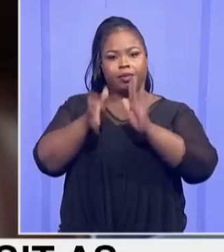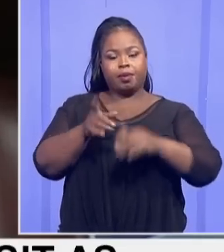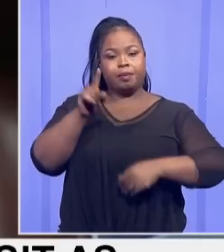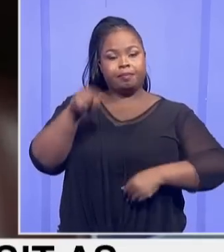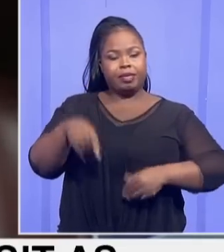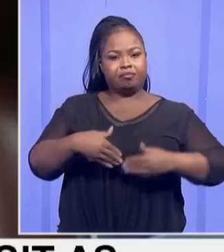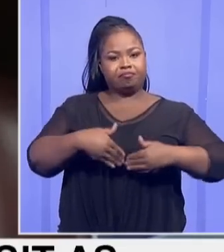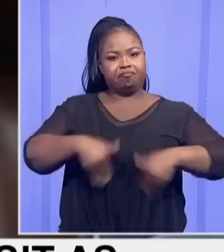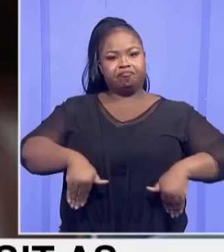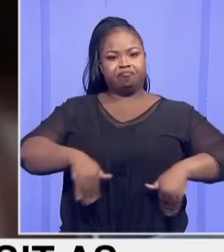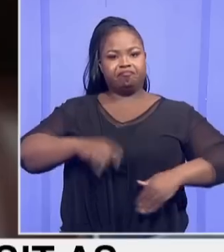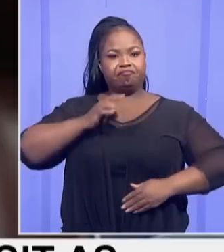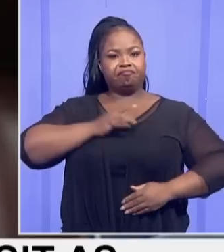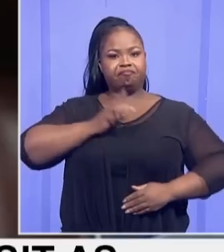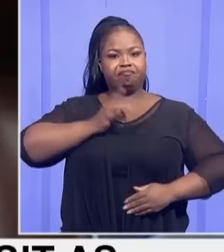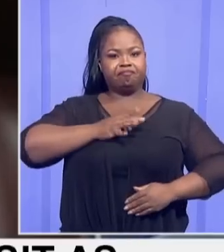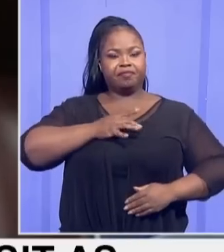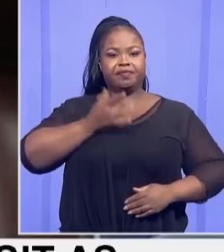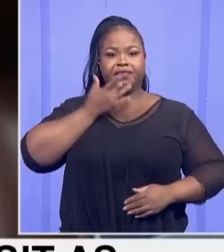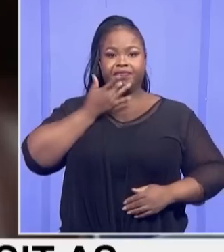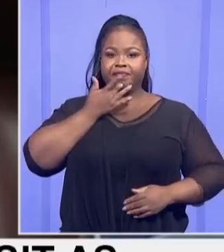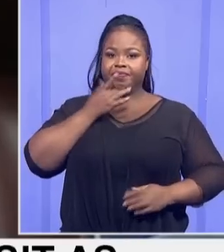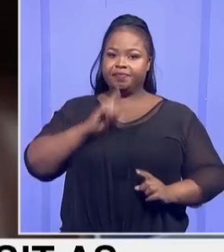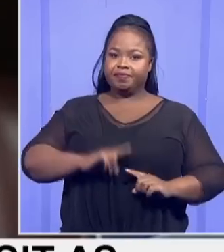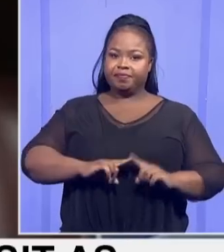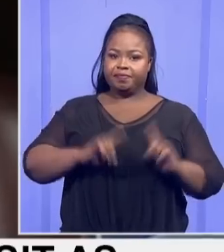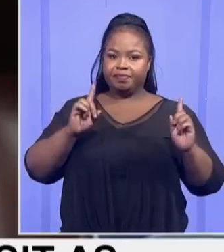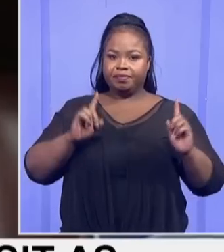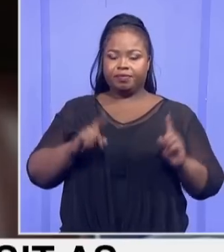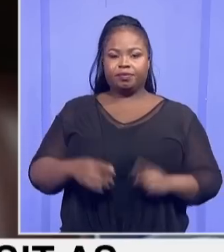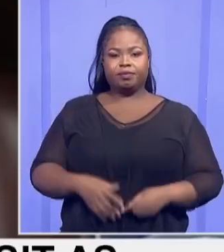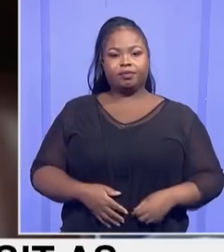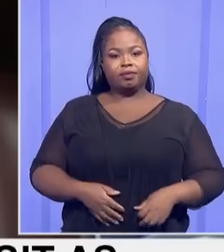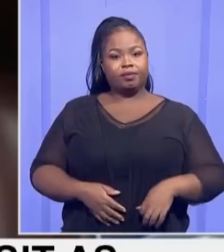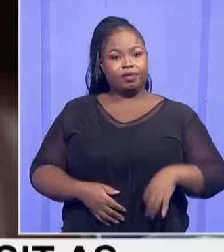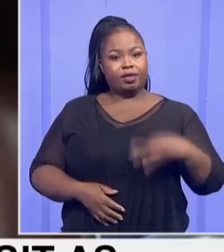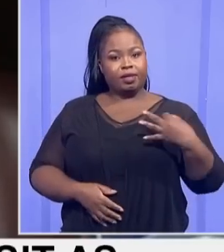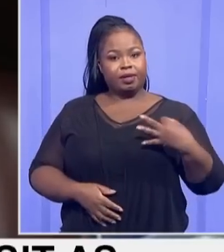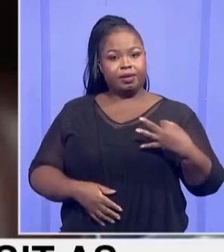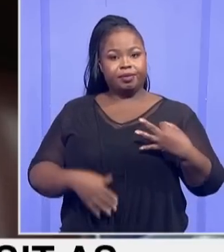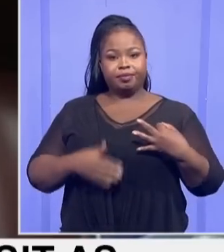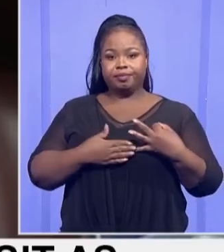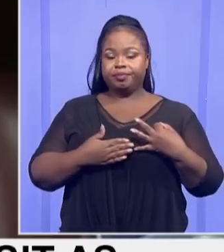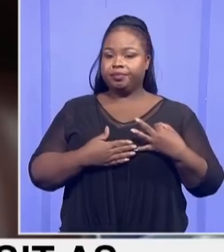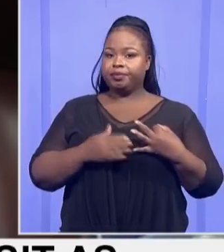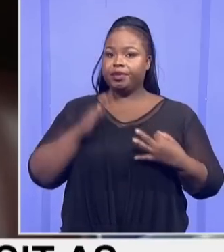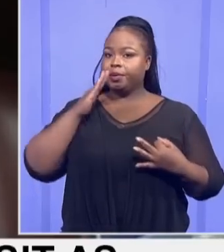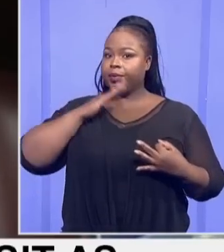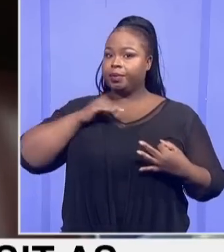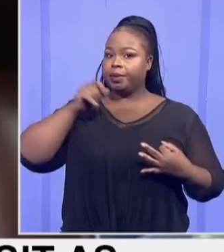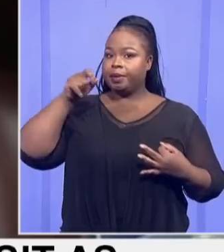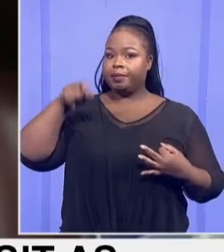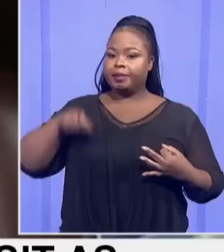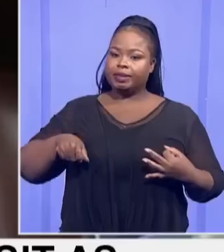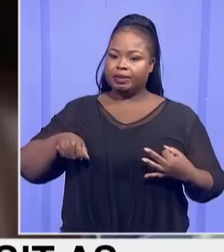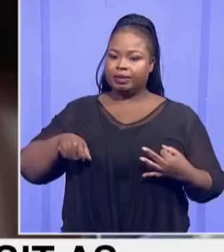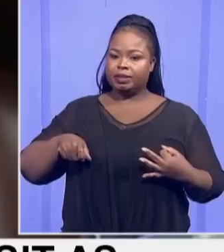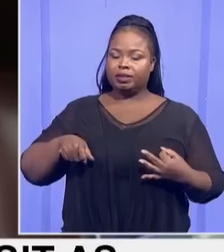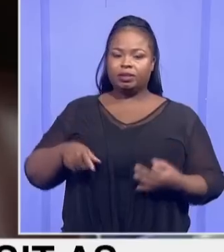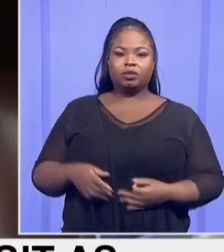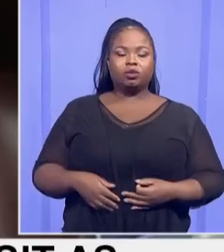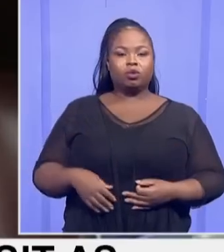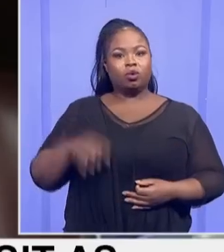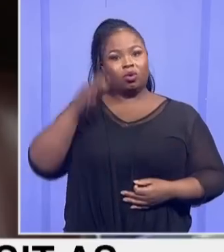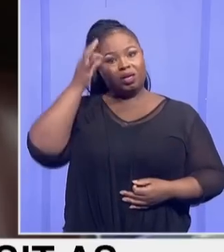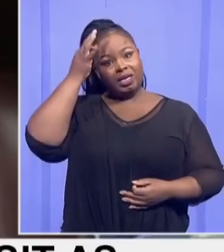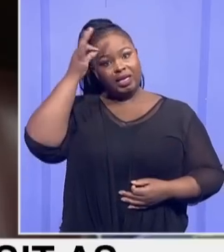and without fear, favor, or prejudice. 3, no person or organ of state may